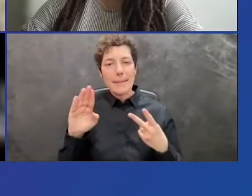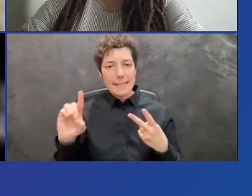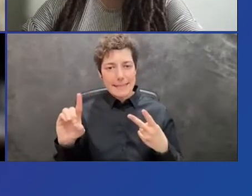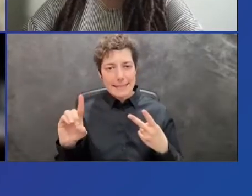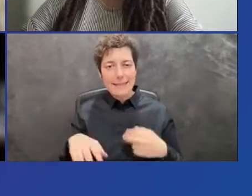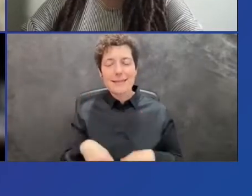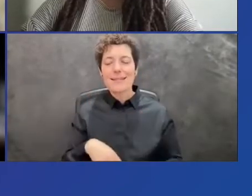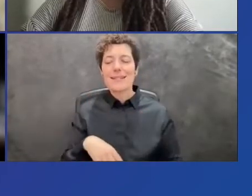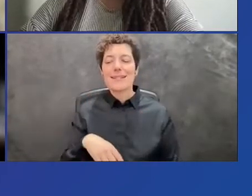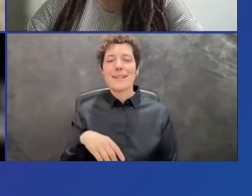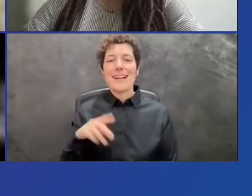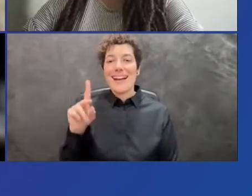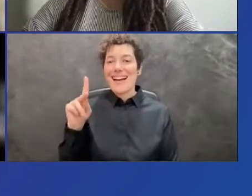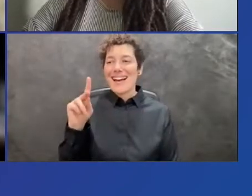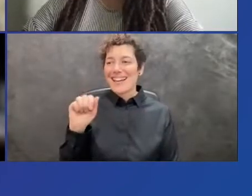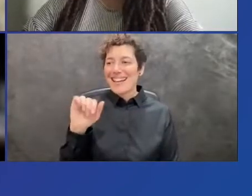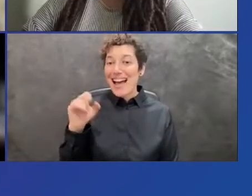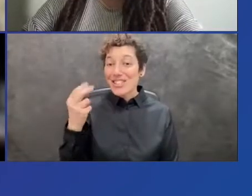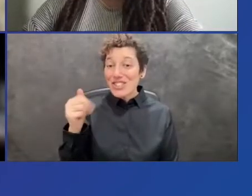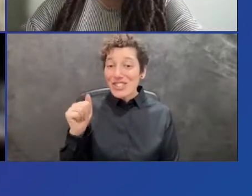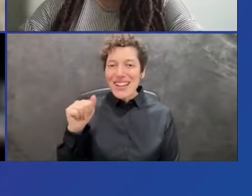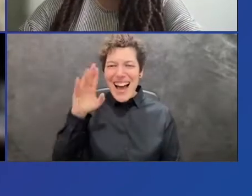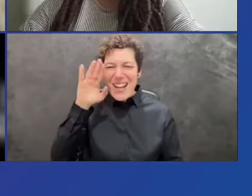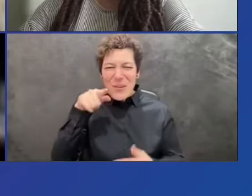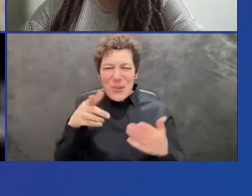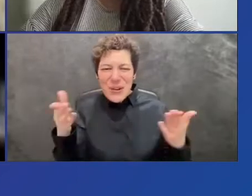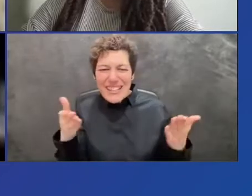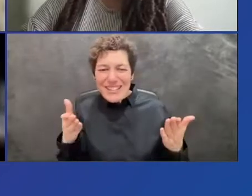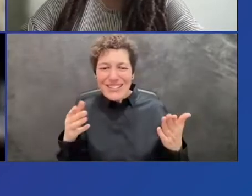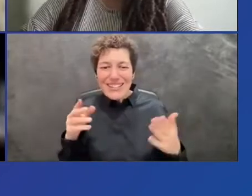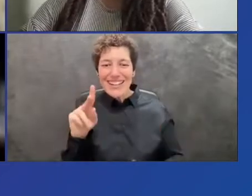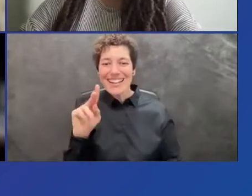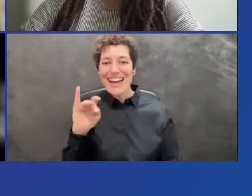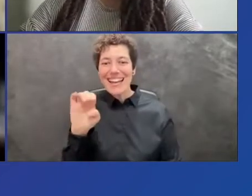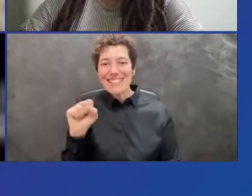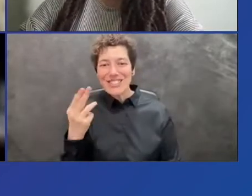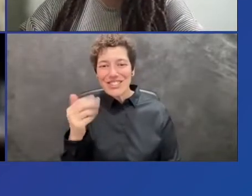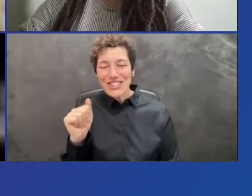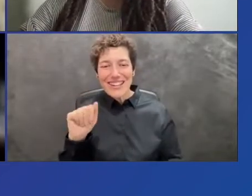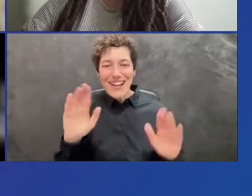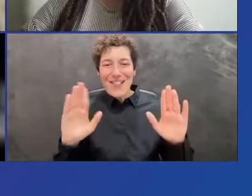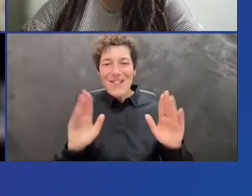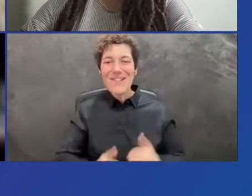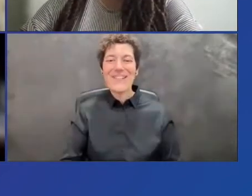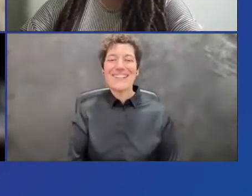Kaisha, I know you're here. So let's say hi to you.